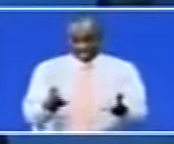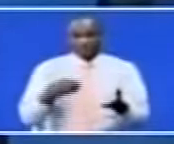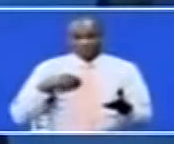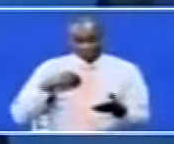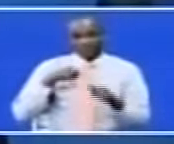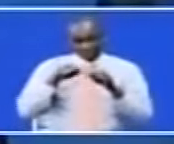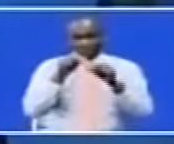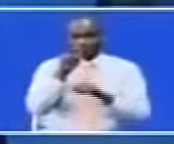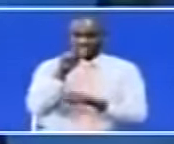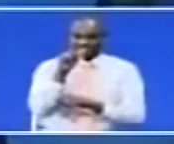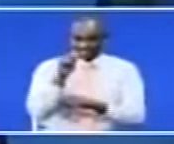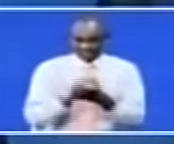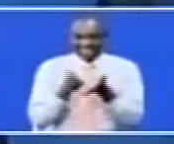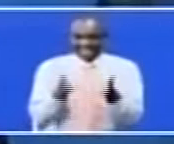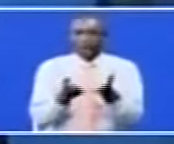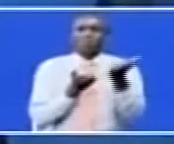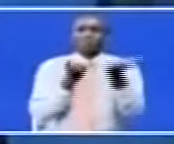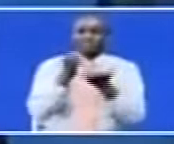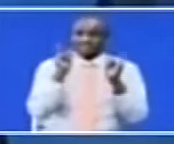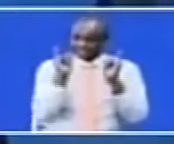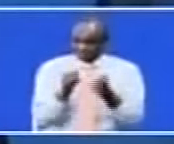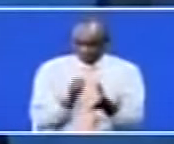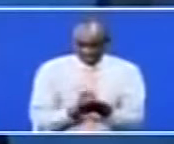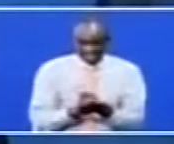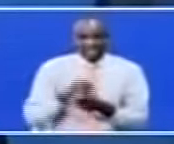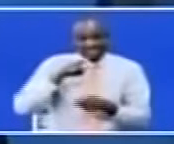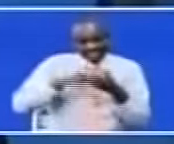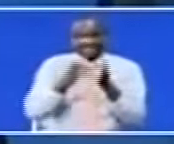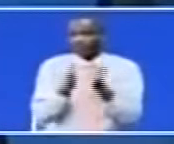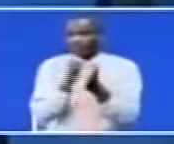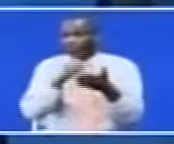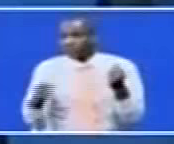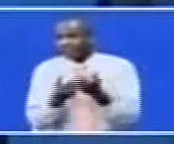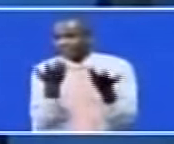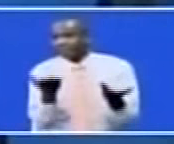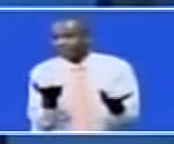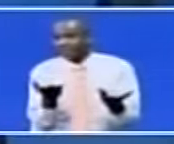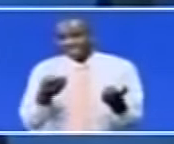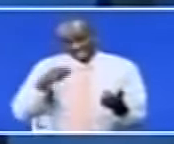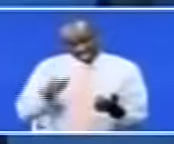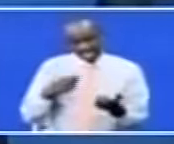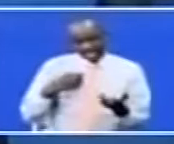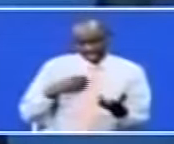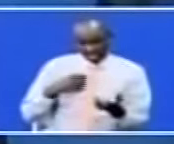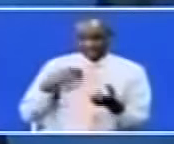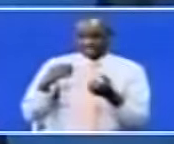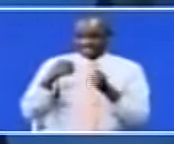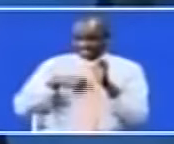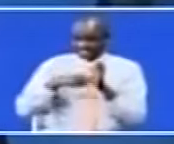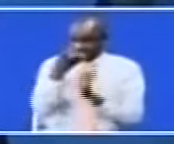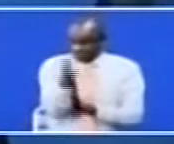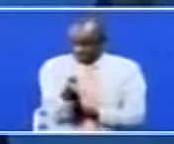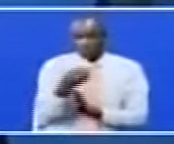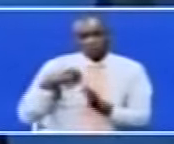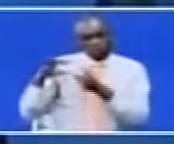Keeping it KTN, time for us now to take a look at business, and we'll begin with what's happening in the corporate industry, where Kenya's